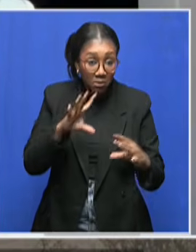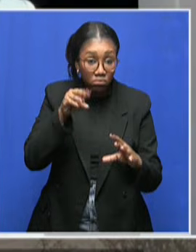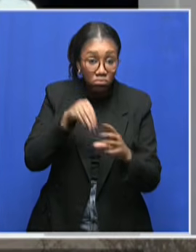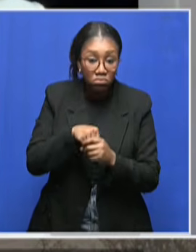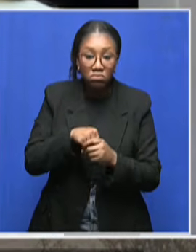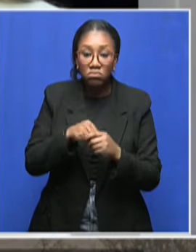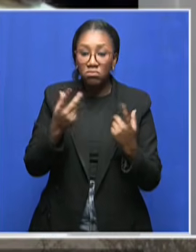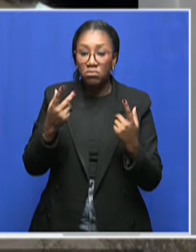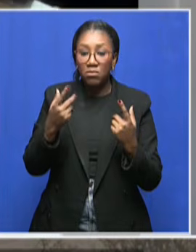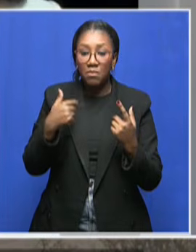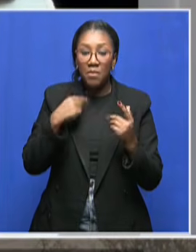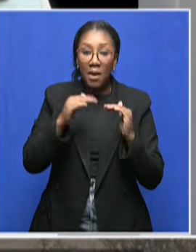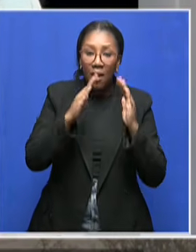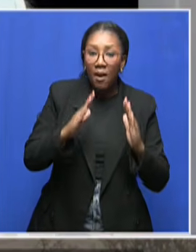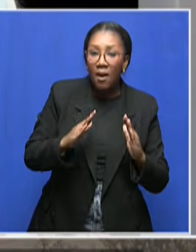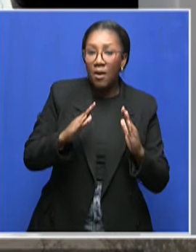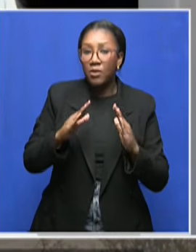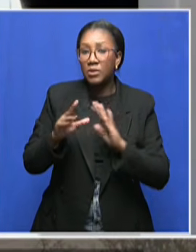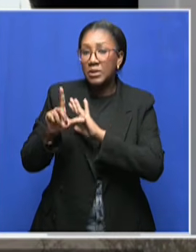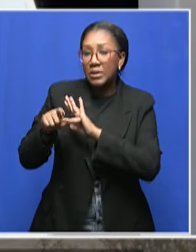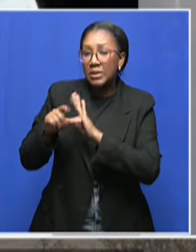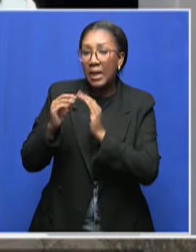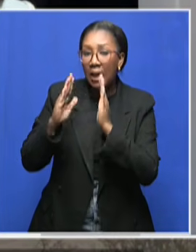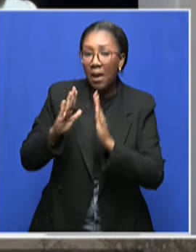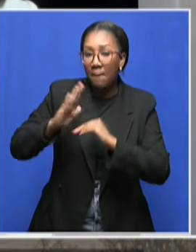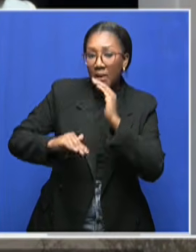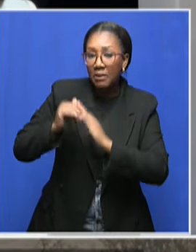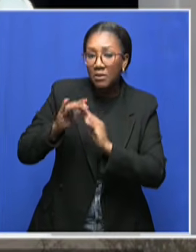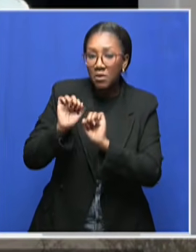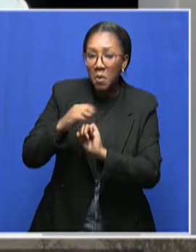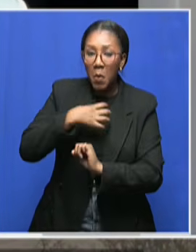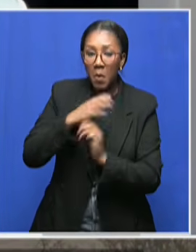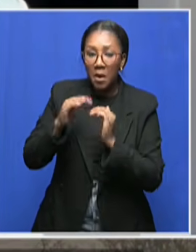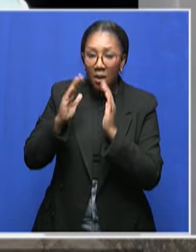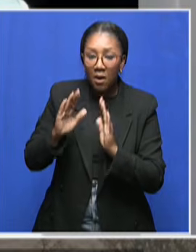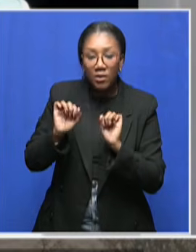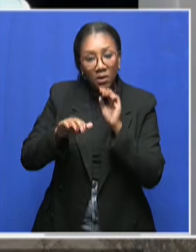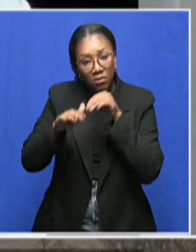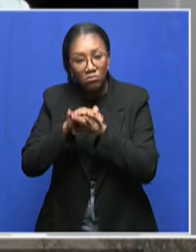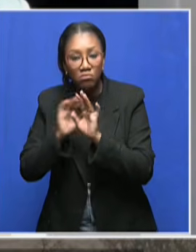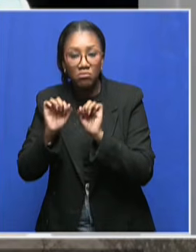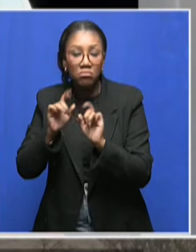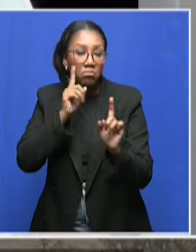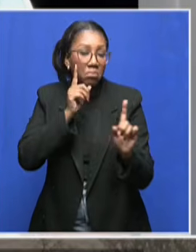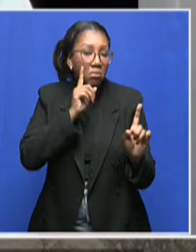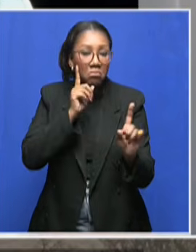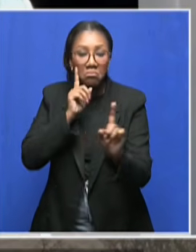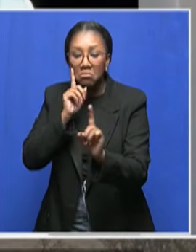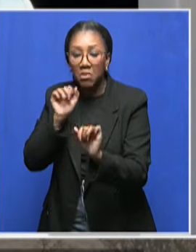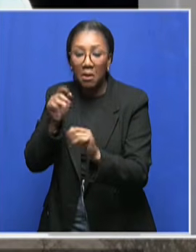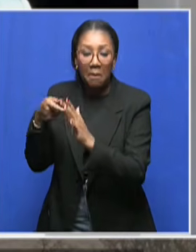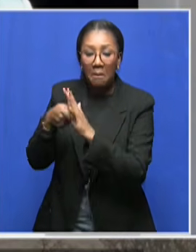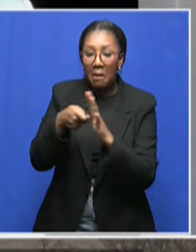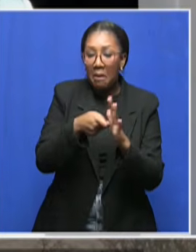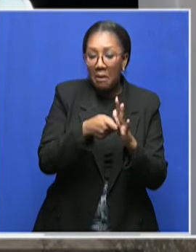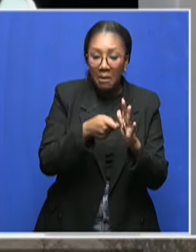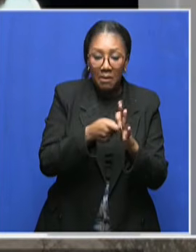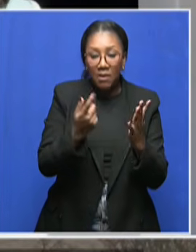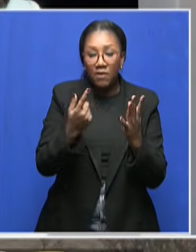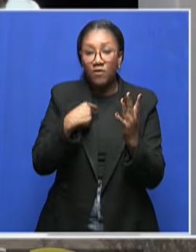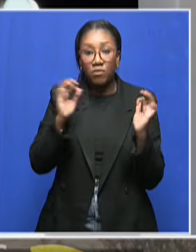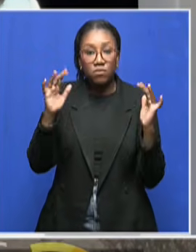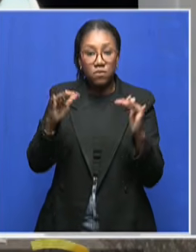creating spaces and creating homes or redesigning your home, it's definitely the one place where you can go and find everyone kind of come